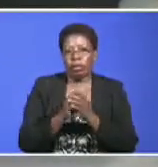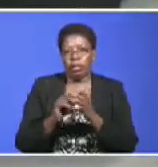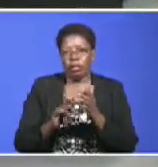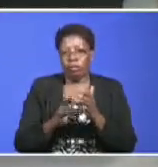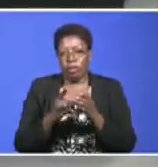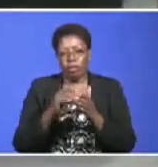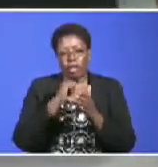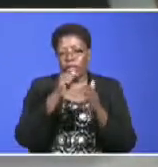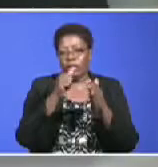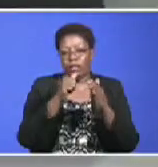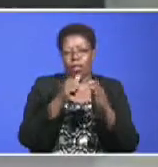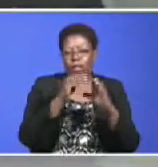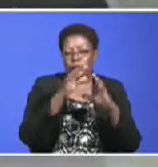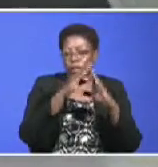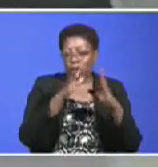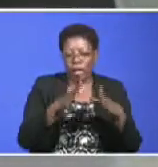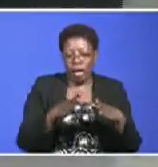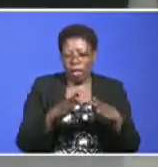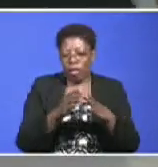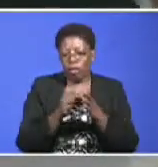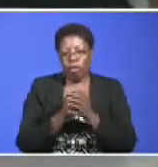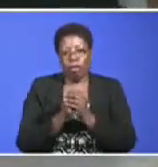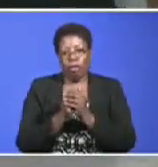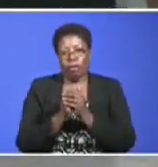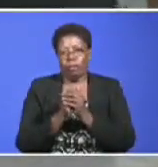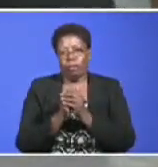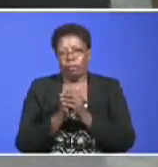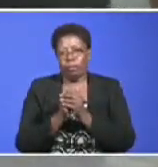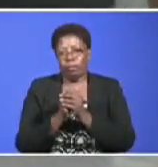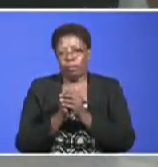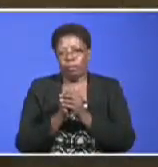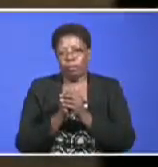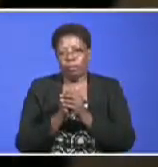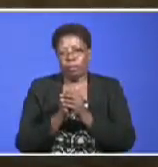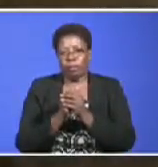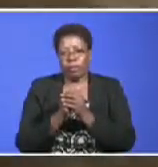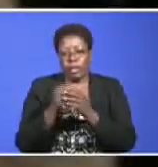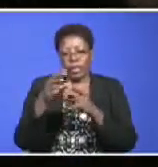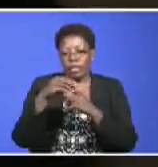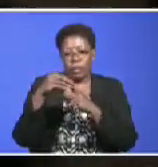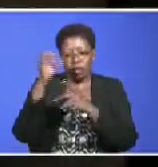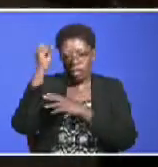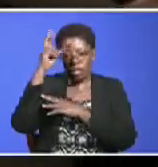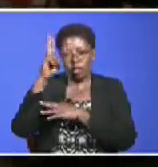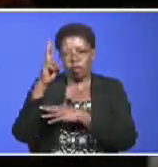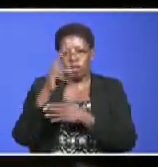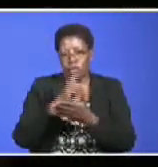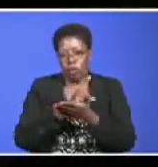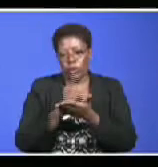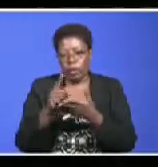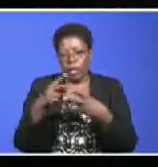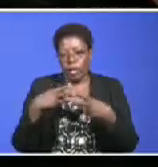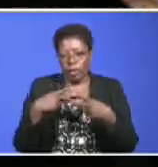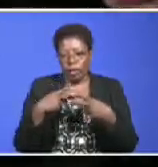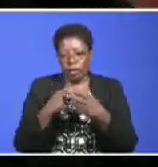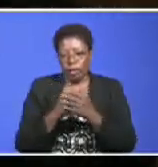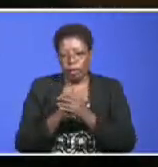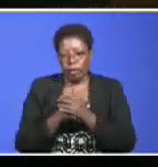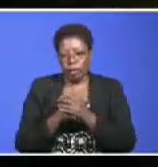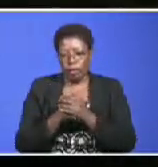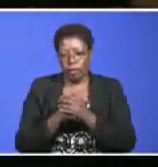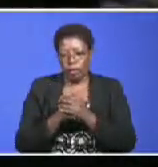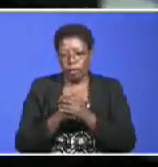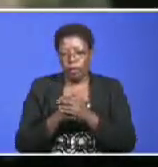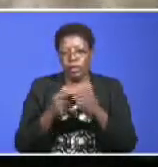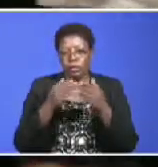house. This is a brand new element for us, and just all of us being able to interact, especially the seniors. We couldn't have had a better bowl destination, and we're just blessed just to